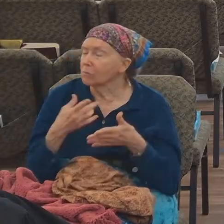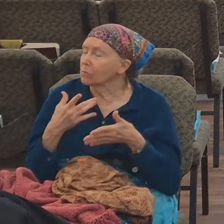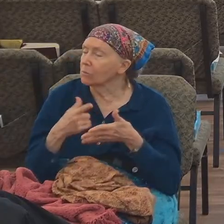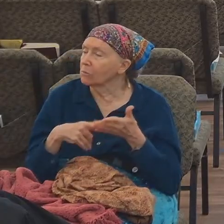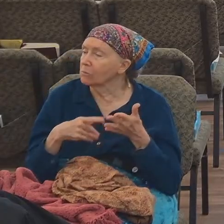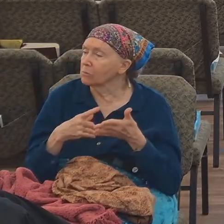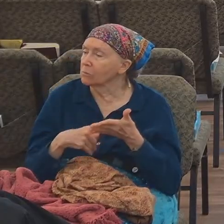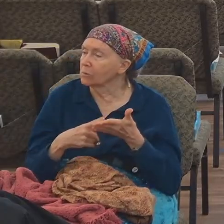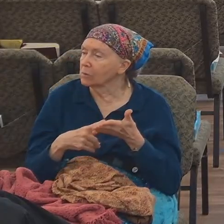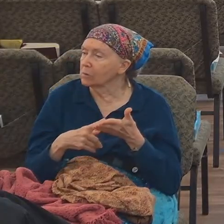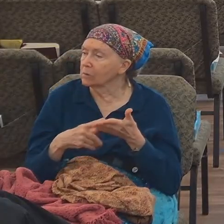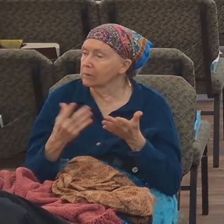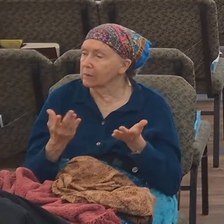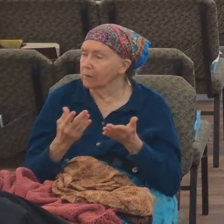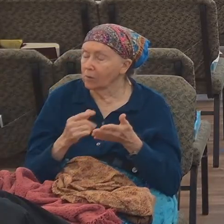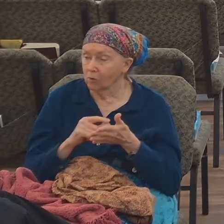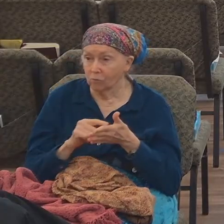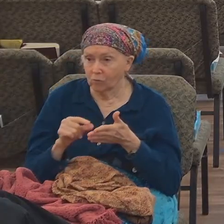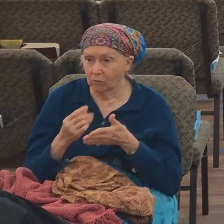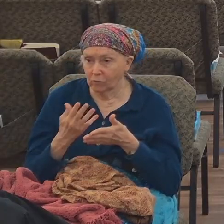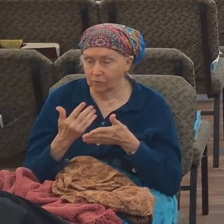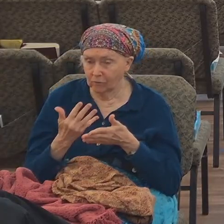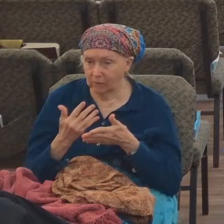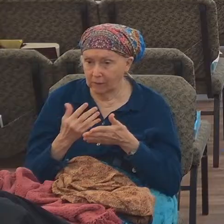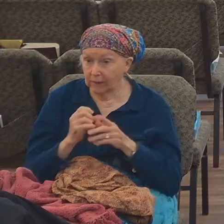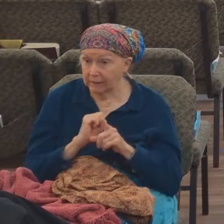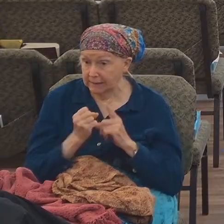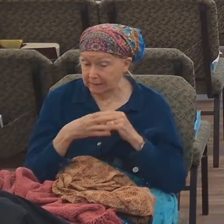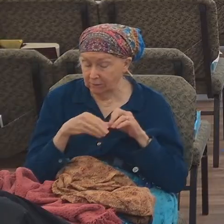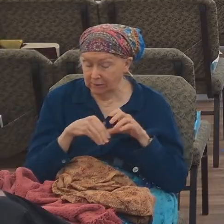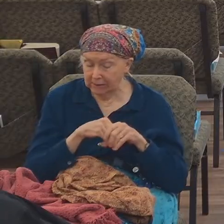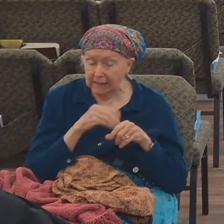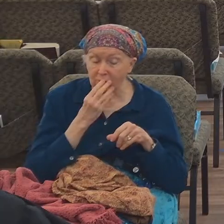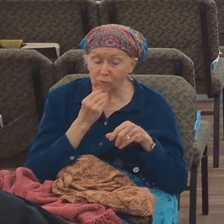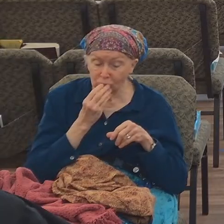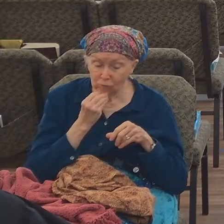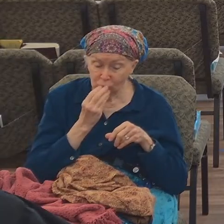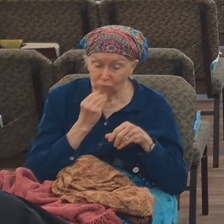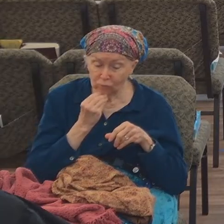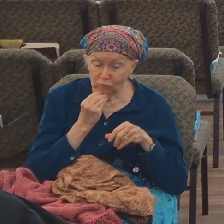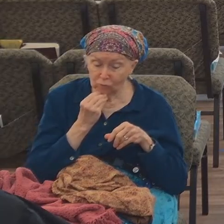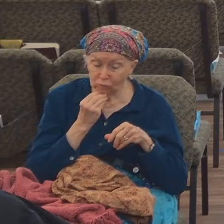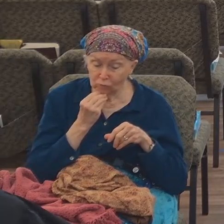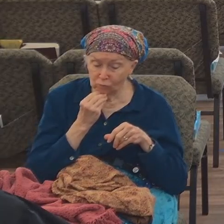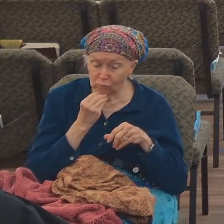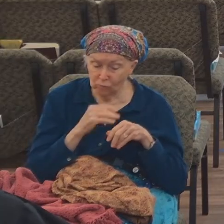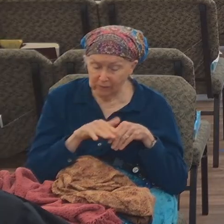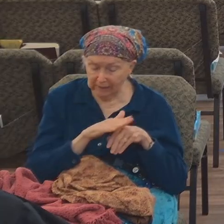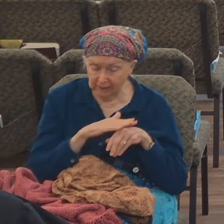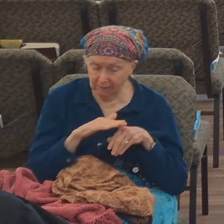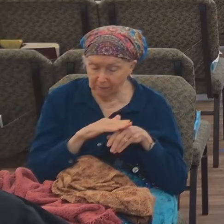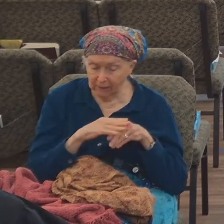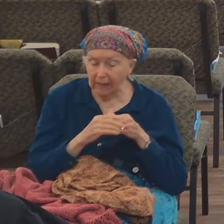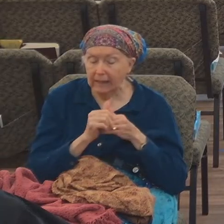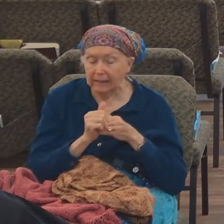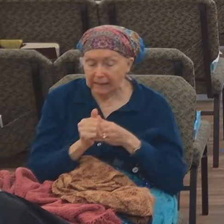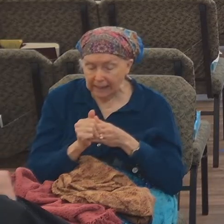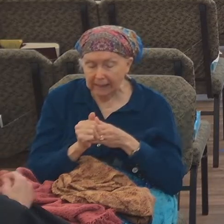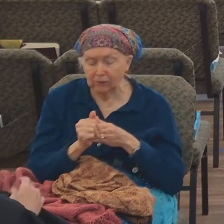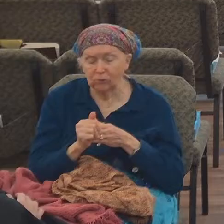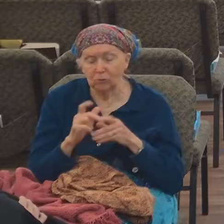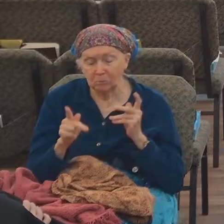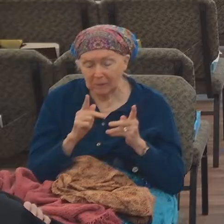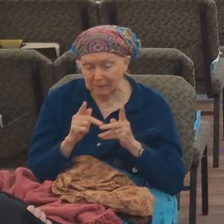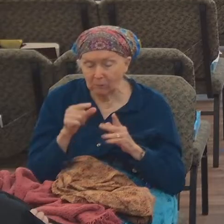Look at verse 15. The situation in Judea that led to, right, those who killed both the Lord Jesus and the prophets